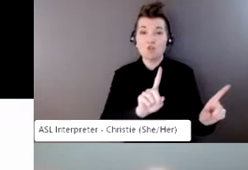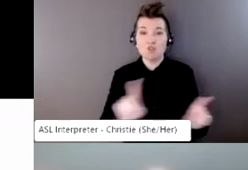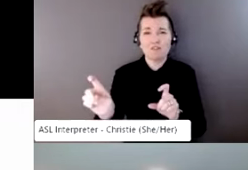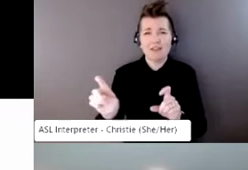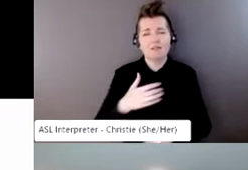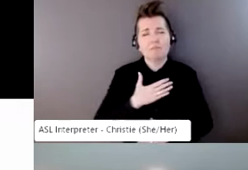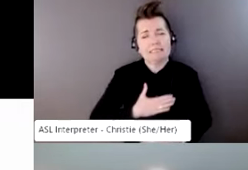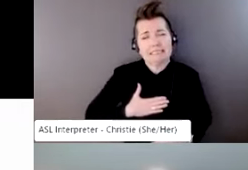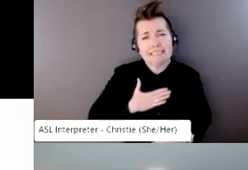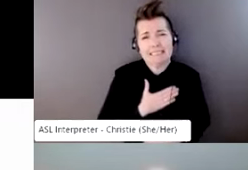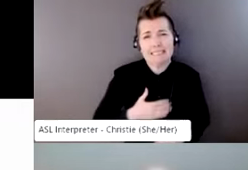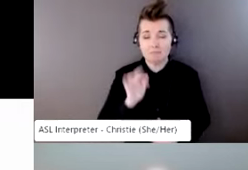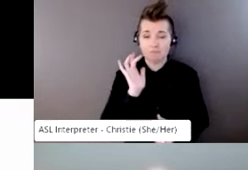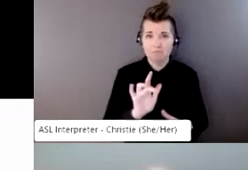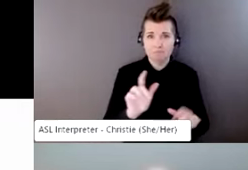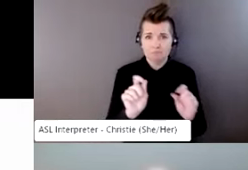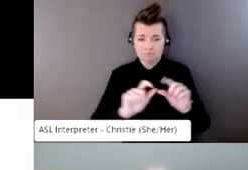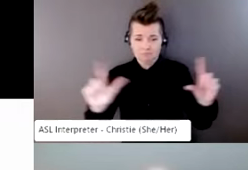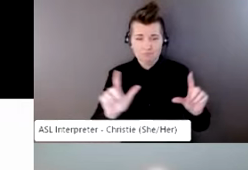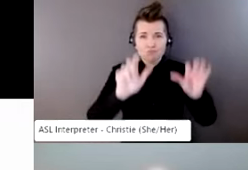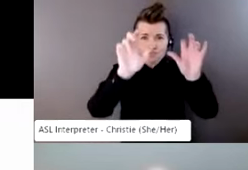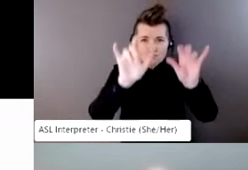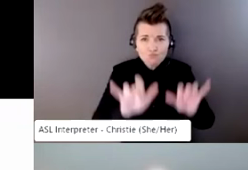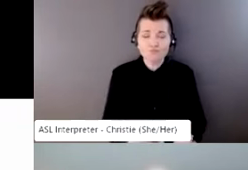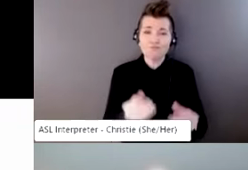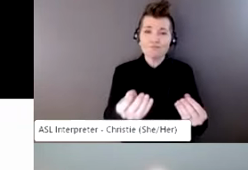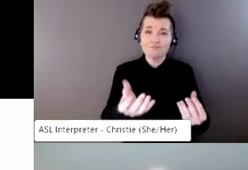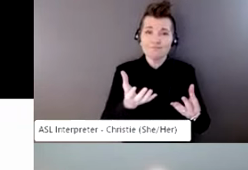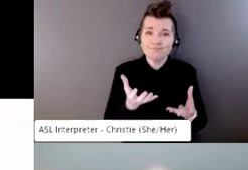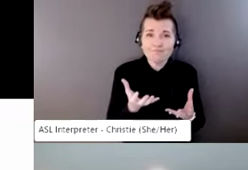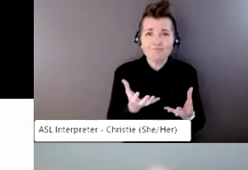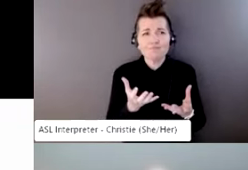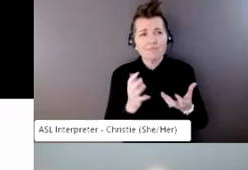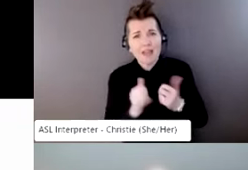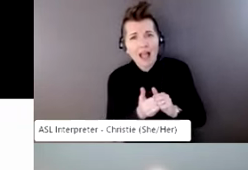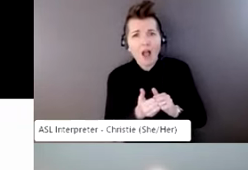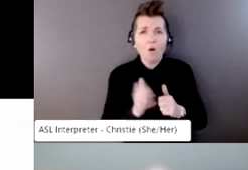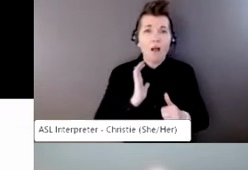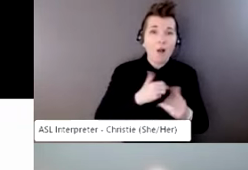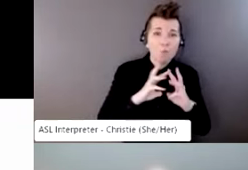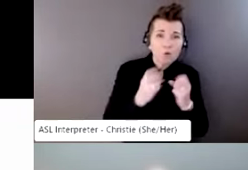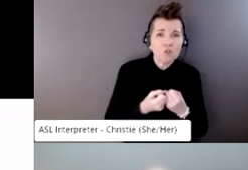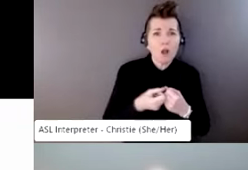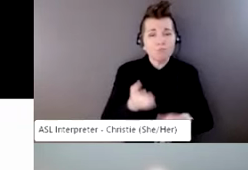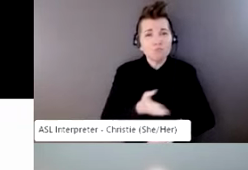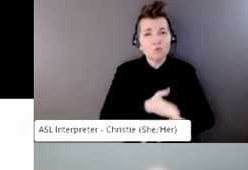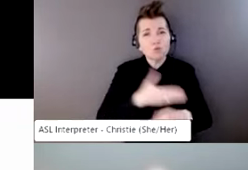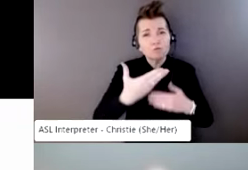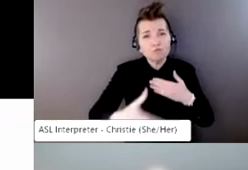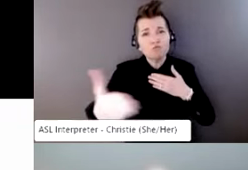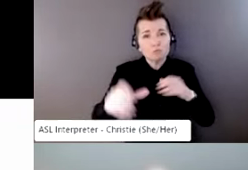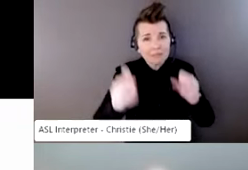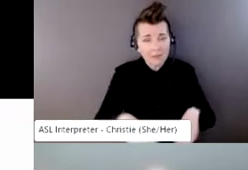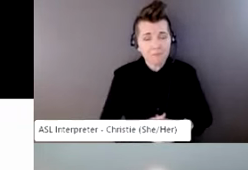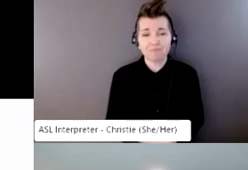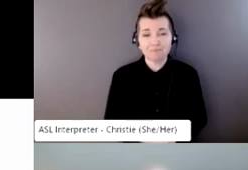encourage you to take it. That helps us, you know, improve from webinar to webinar. And a reminder, this session is recorded. So